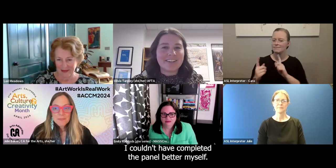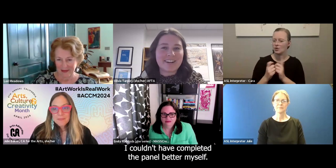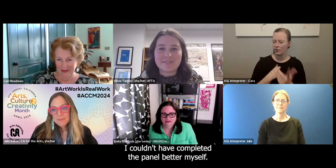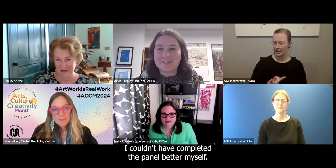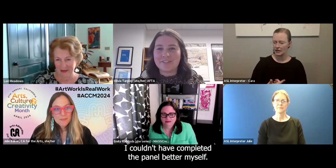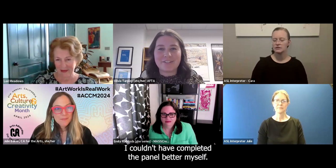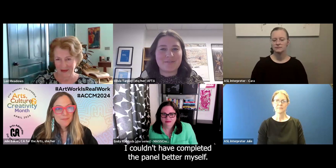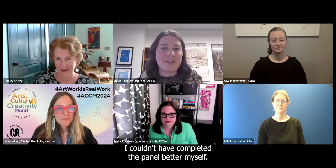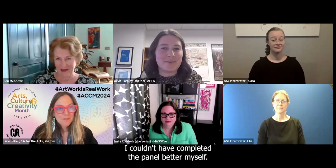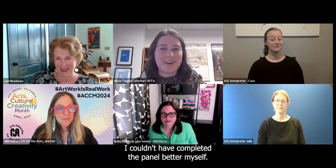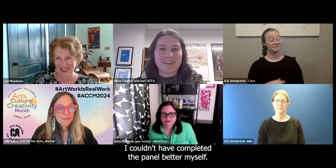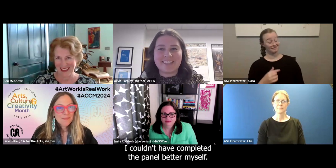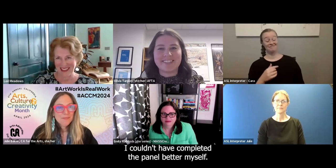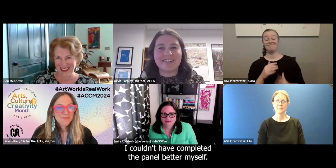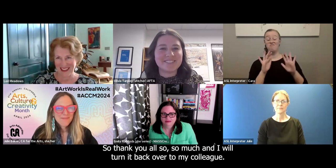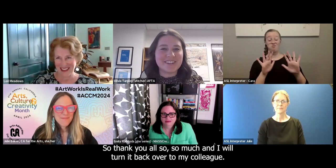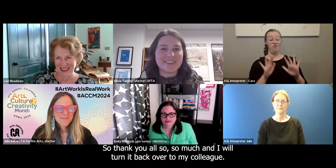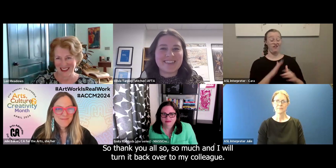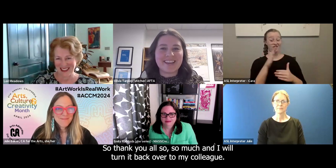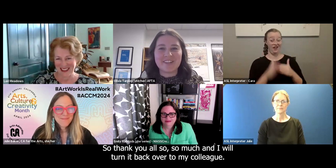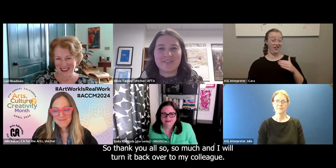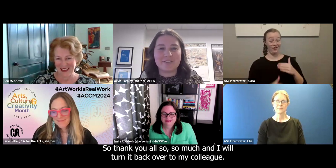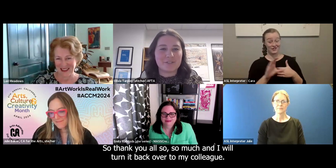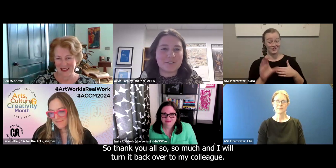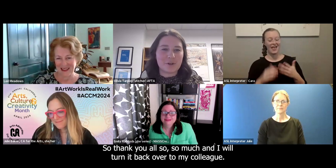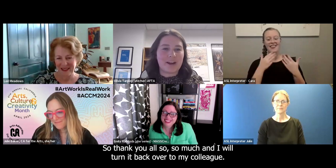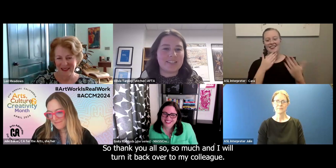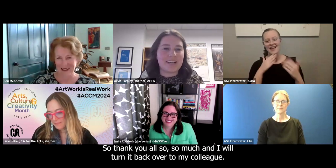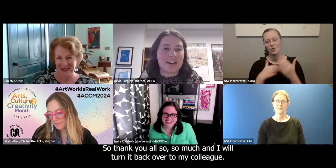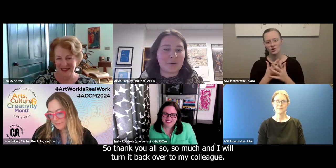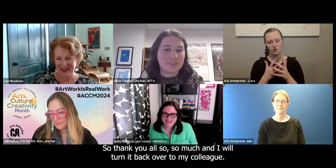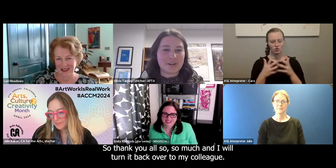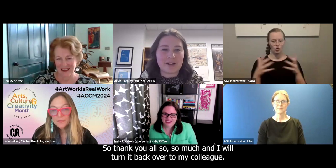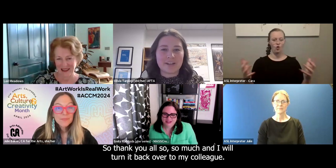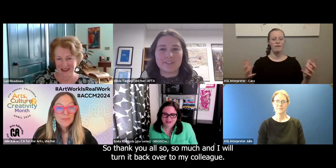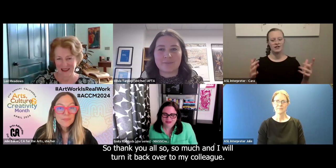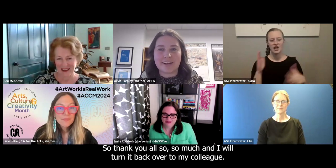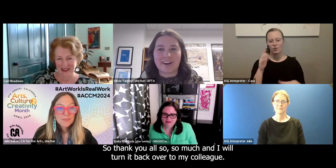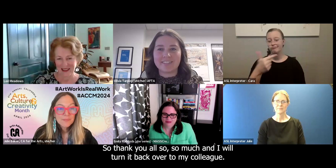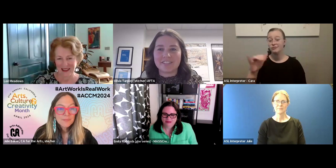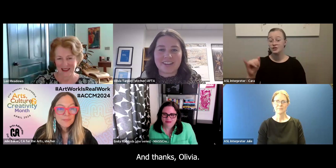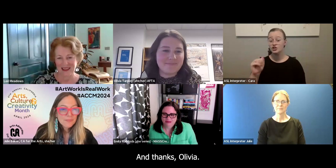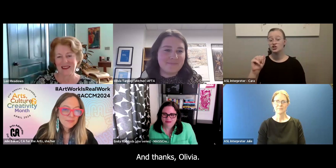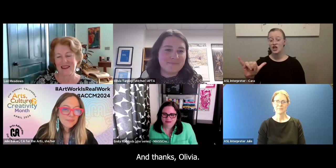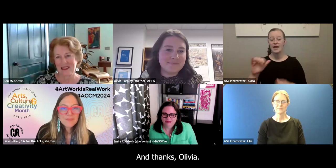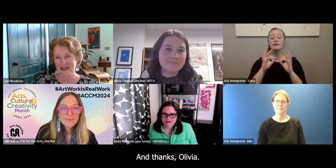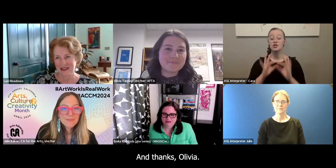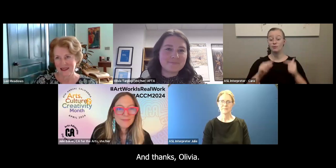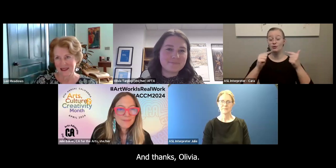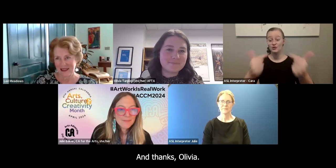I couldn't have concluded the panel better myself. So thank you all so, so much. And I will turn it back over to my colleague, Jay.